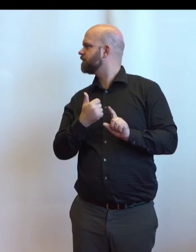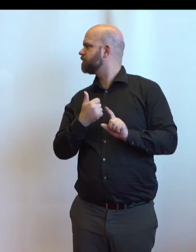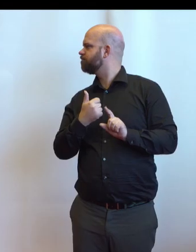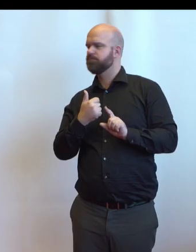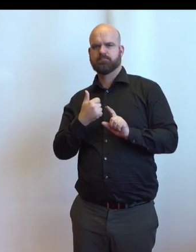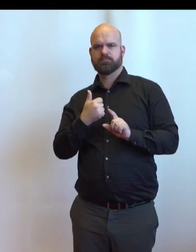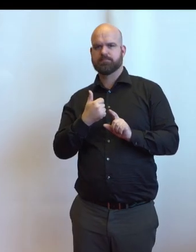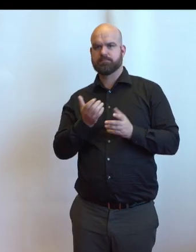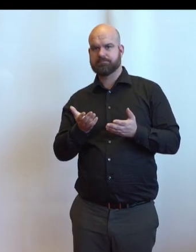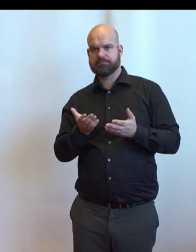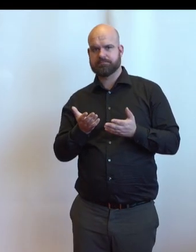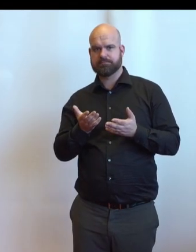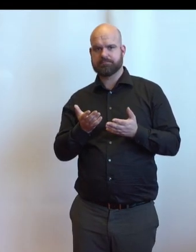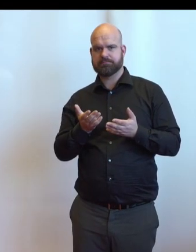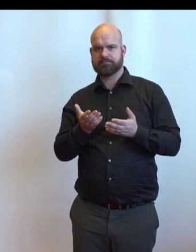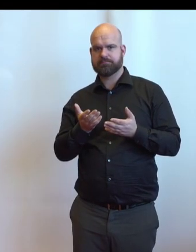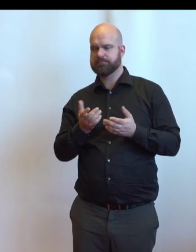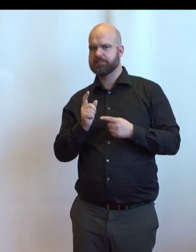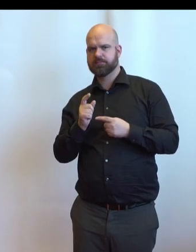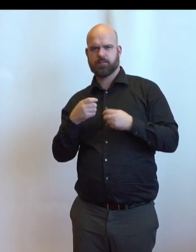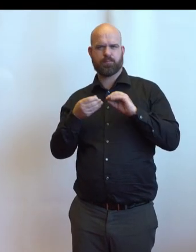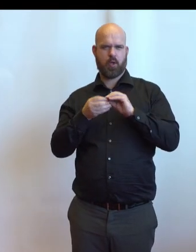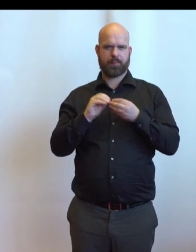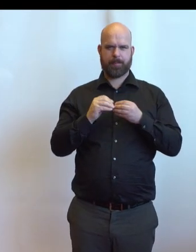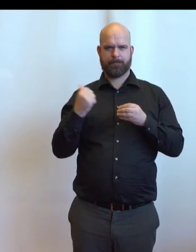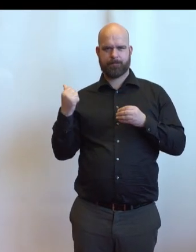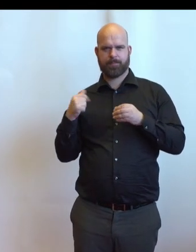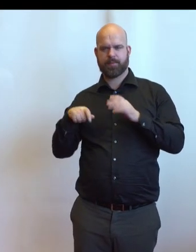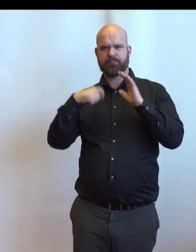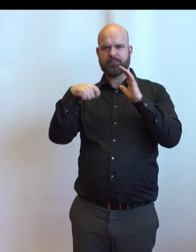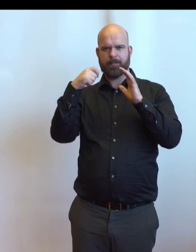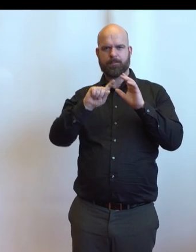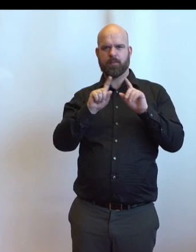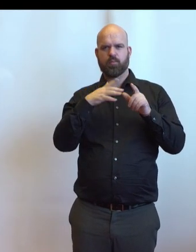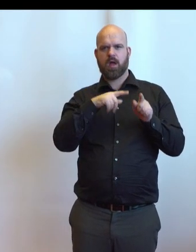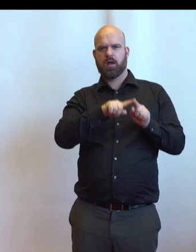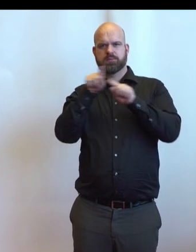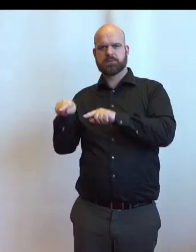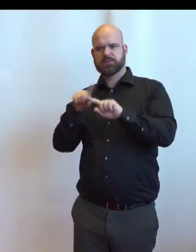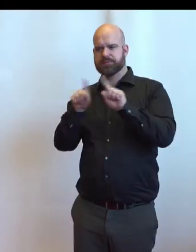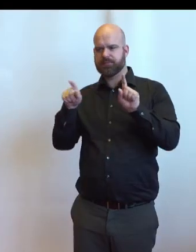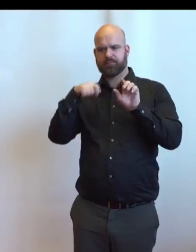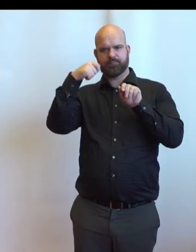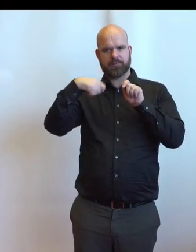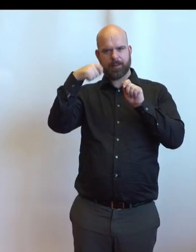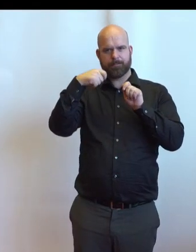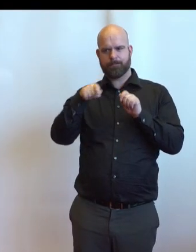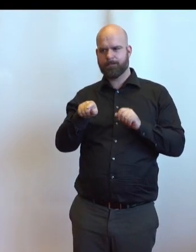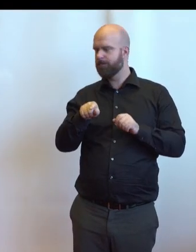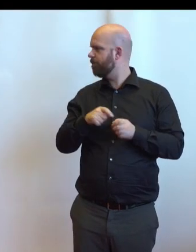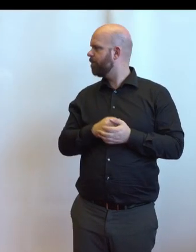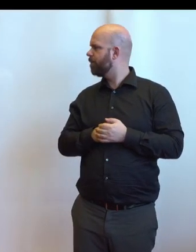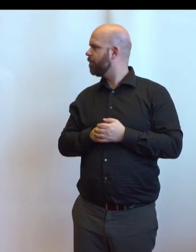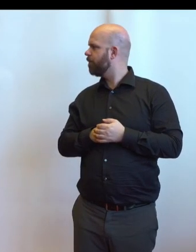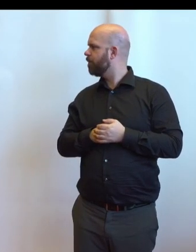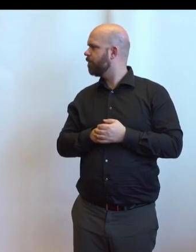visually challenged persons to bring them in the mainstream society with the assistive technology, and we have employed